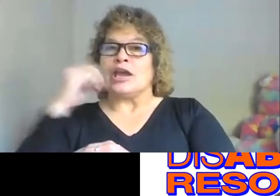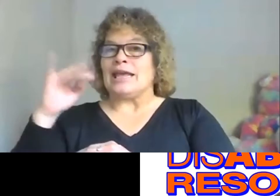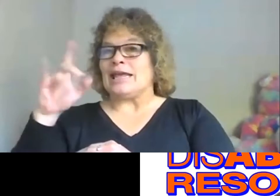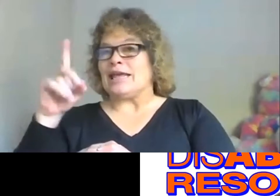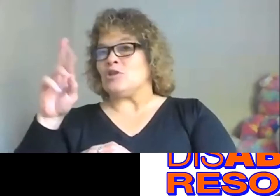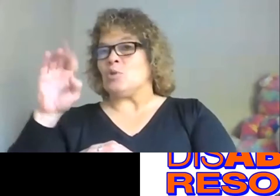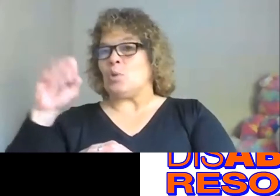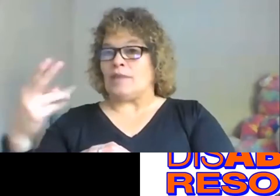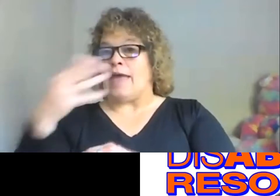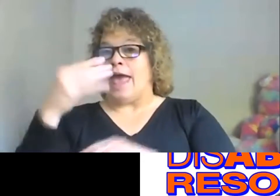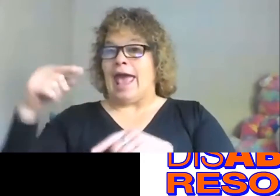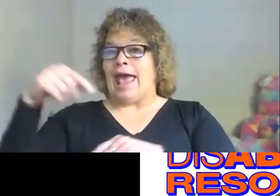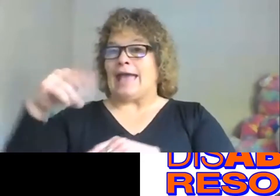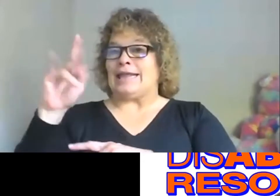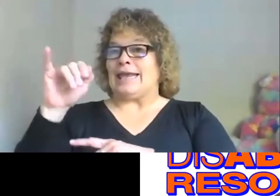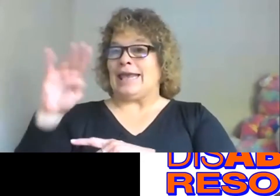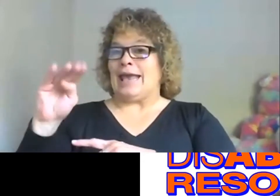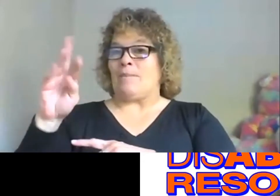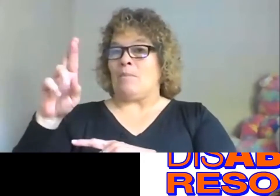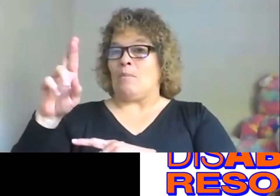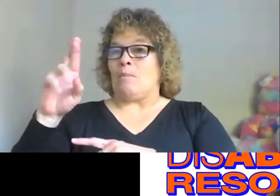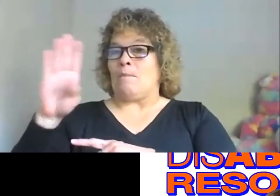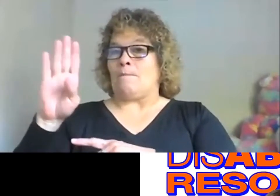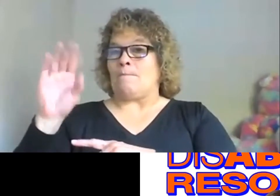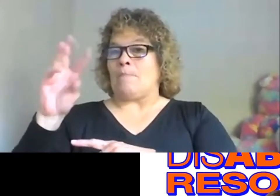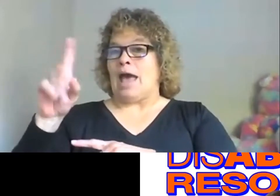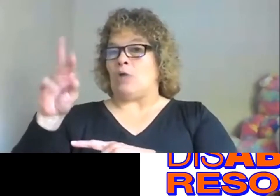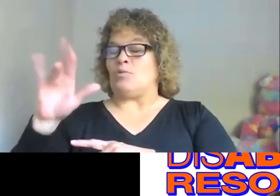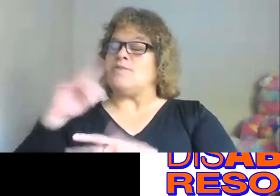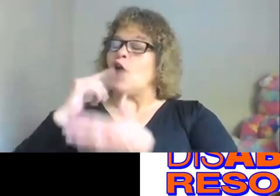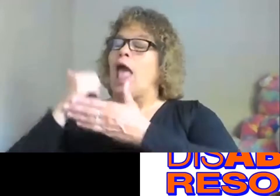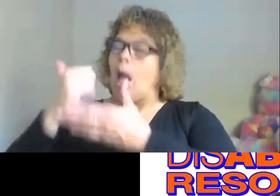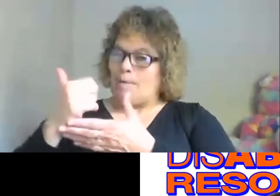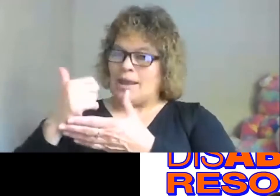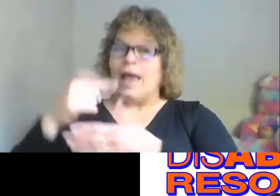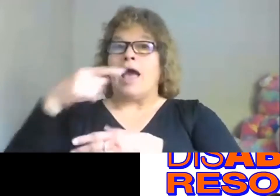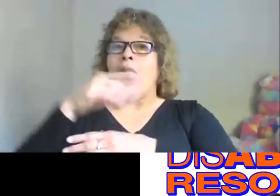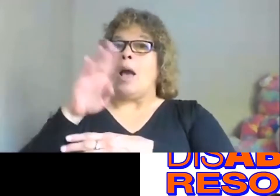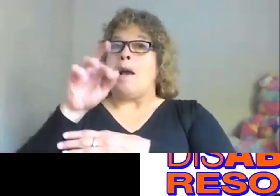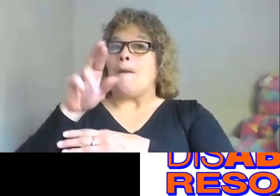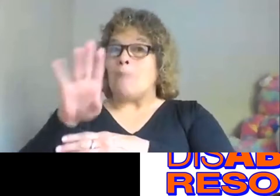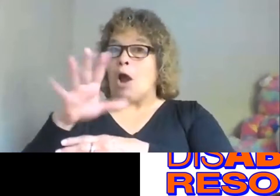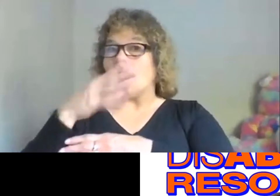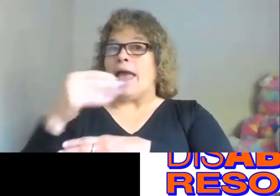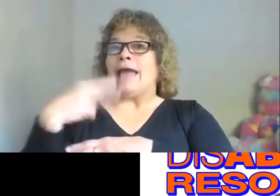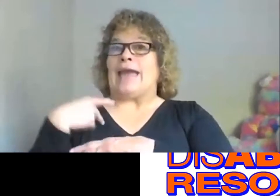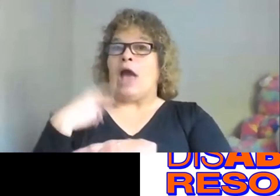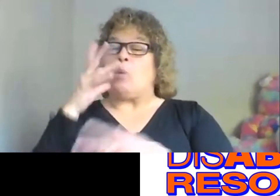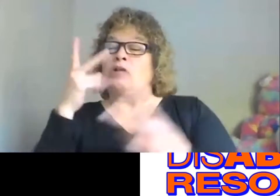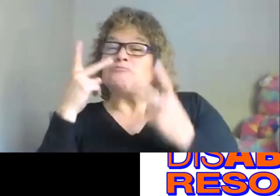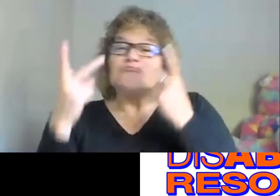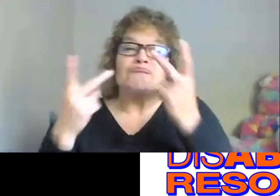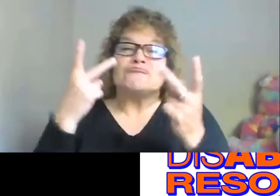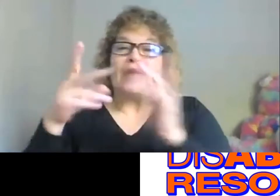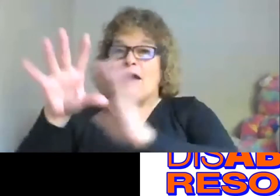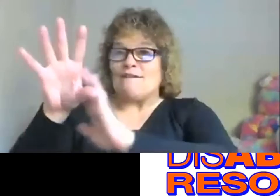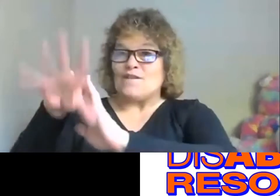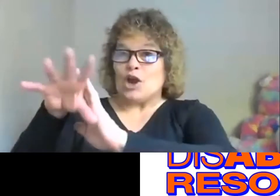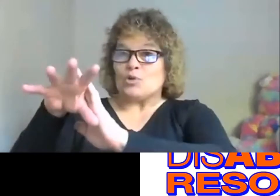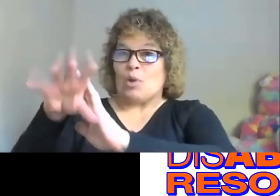helping make this possible. So what's going to happen next is Barb and I are going to visit the virtual booths of our exhibitors for